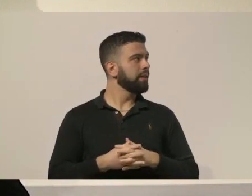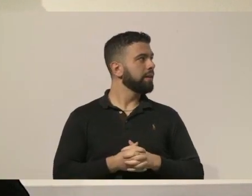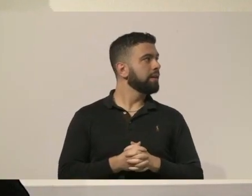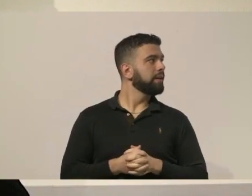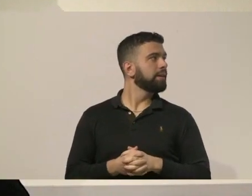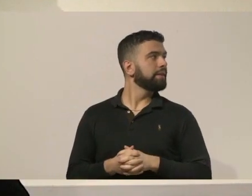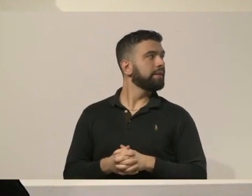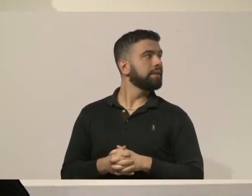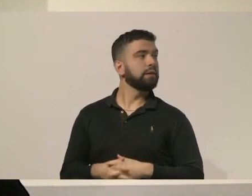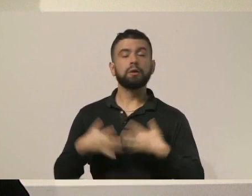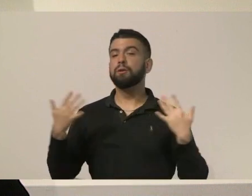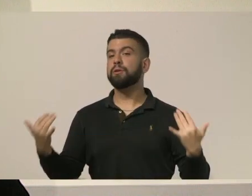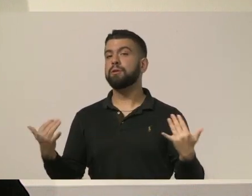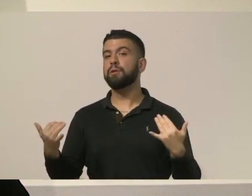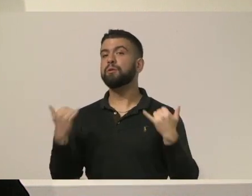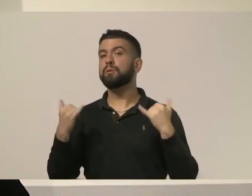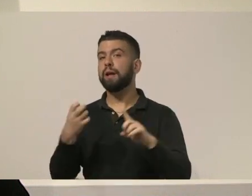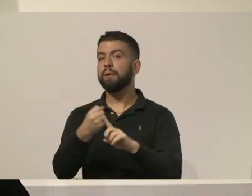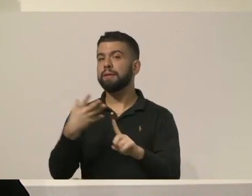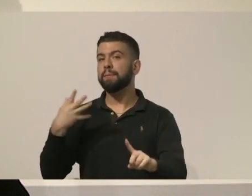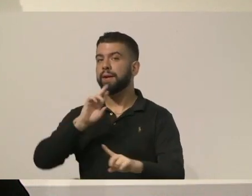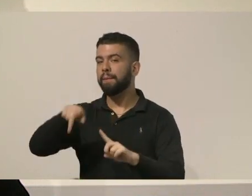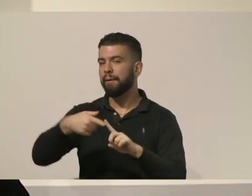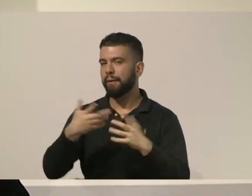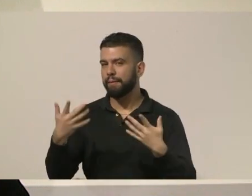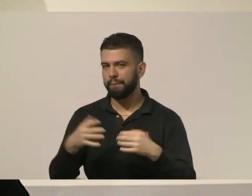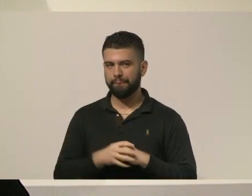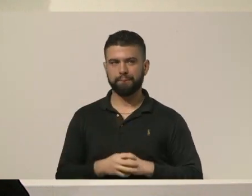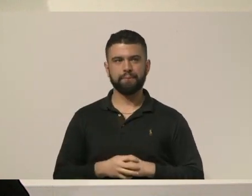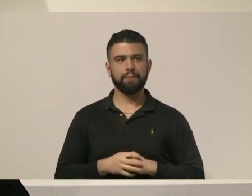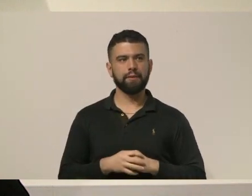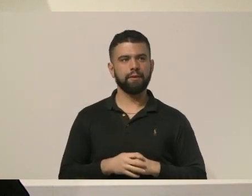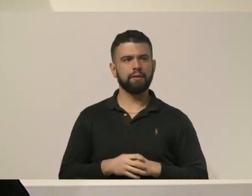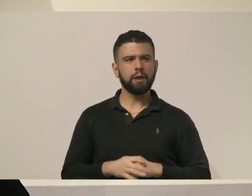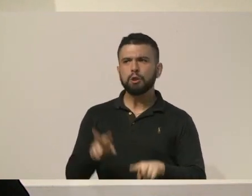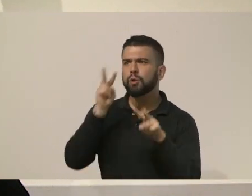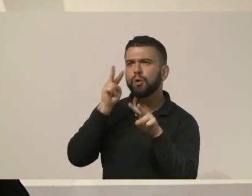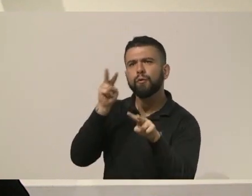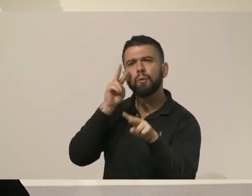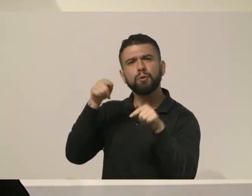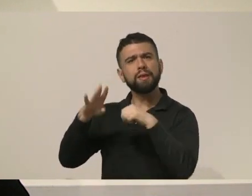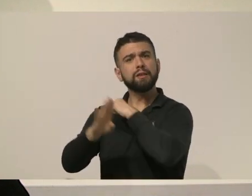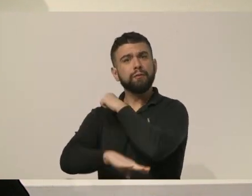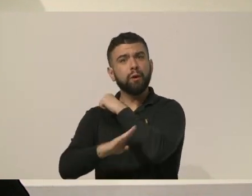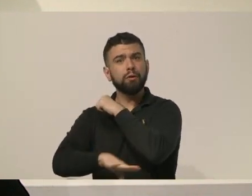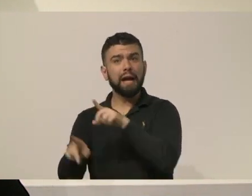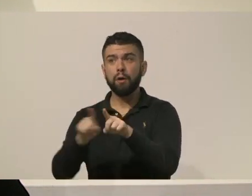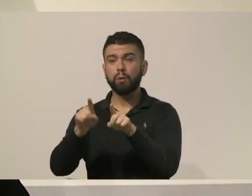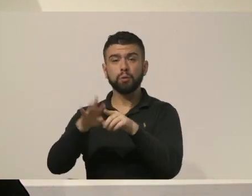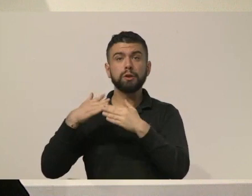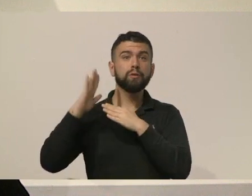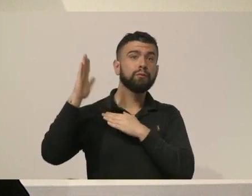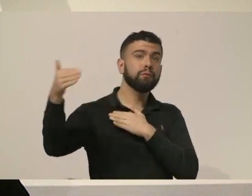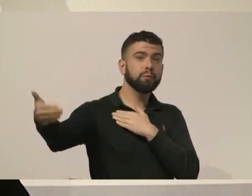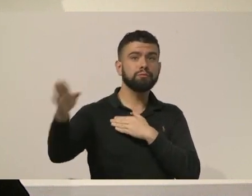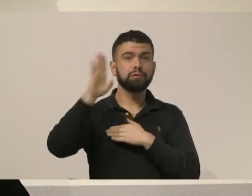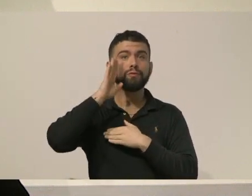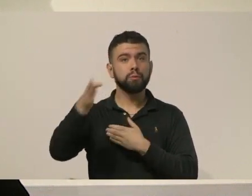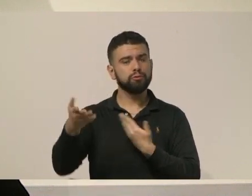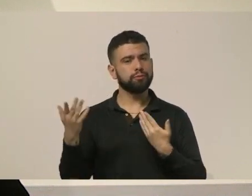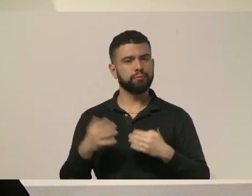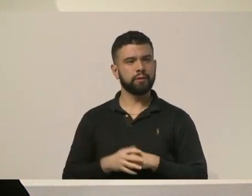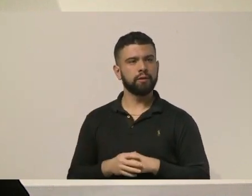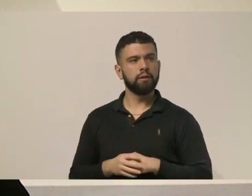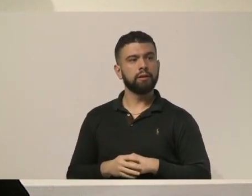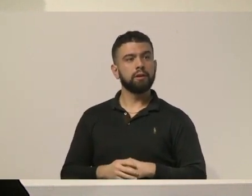And I just want to talk a little bit about what to look forward to this fall and beyond. So most importantly,